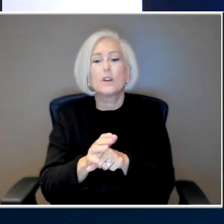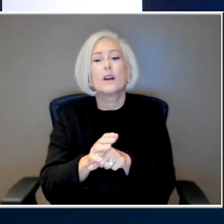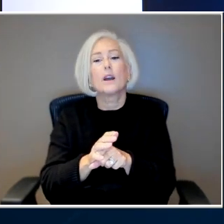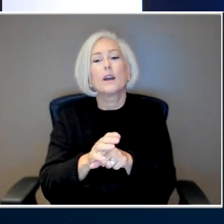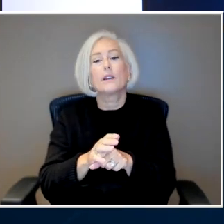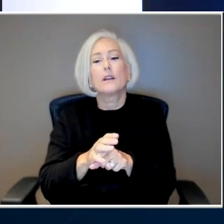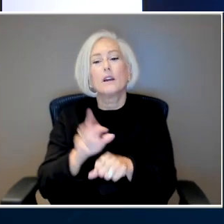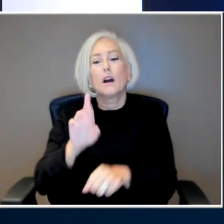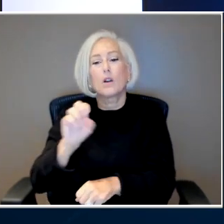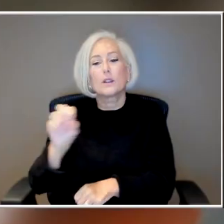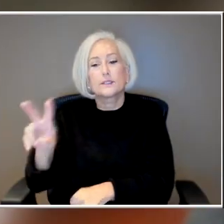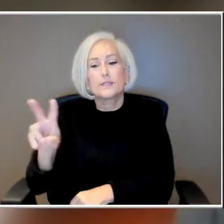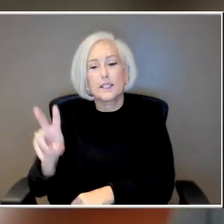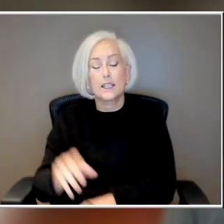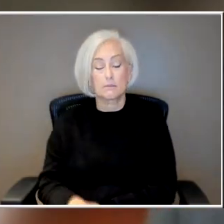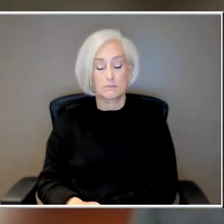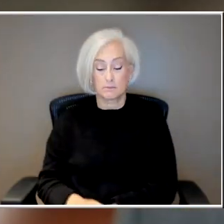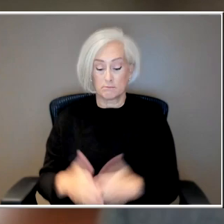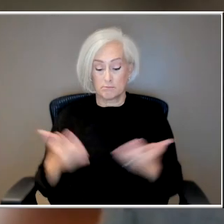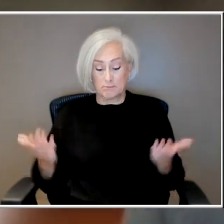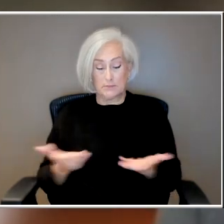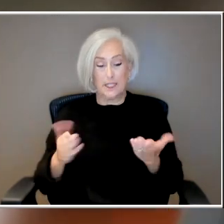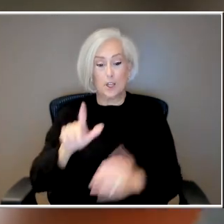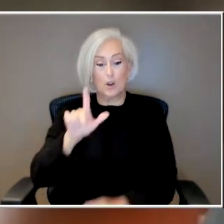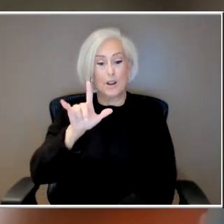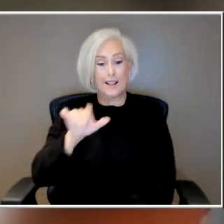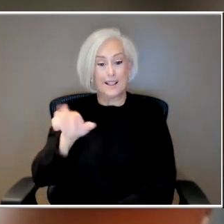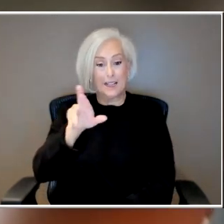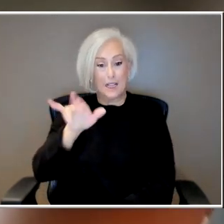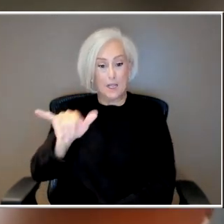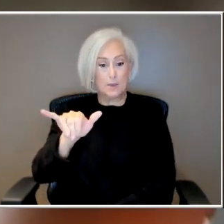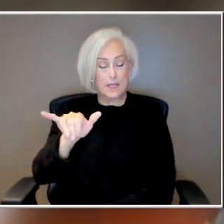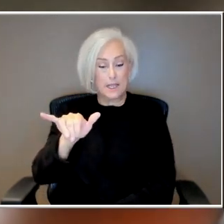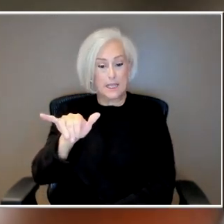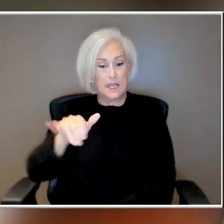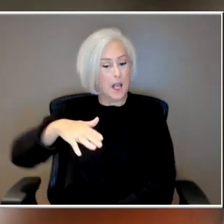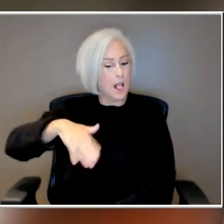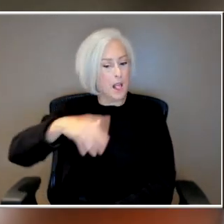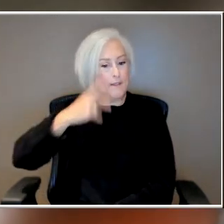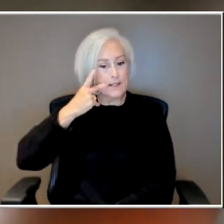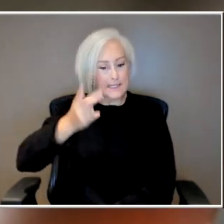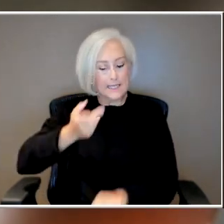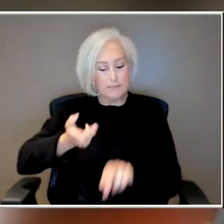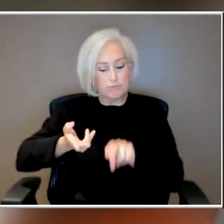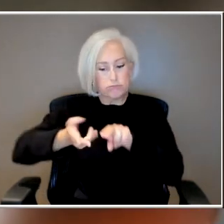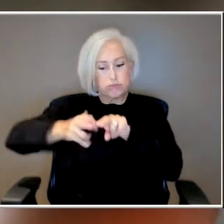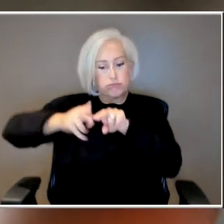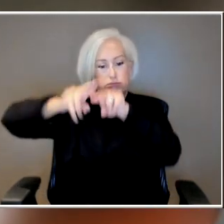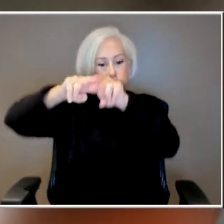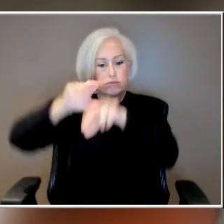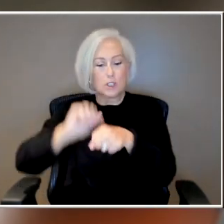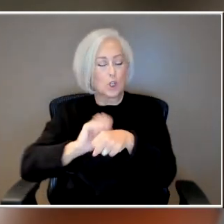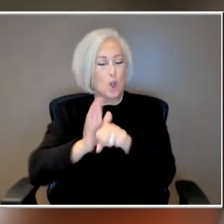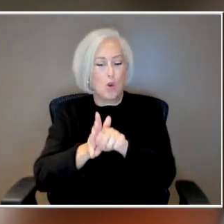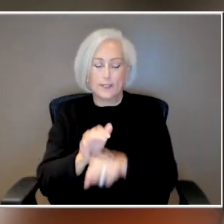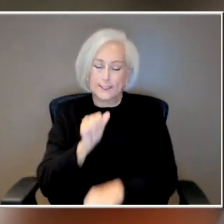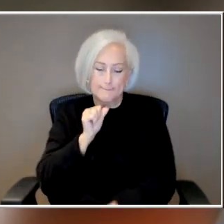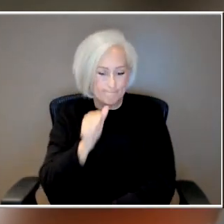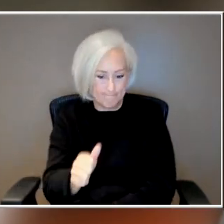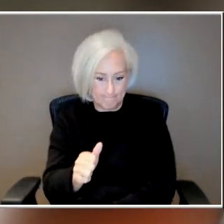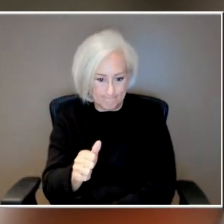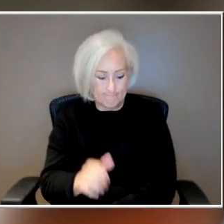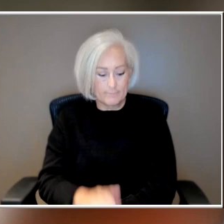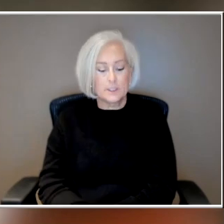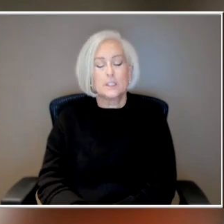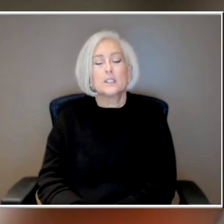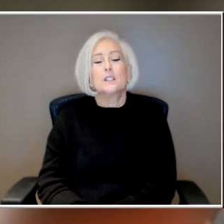Yeah, here at Liberty, we have not quite seen the increase in COVID patients as we've seen in the state